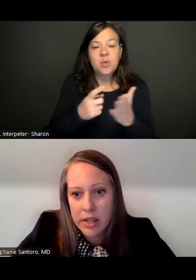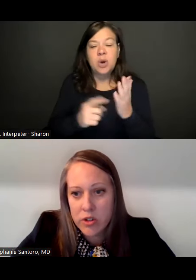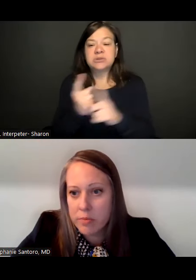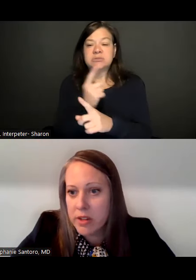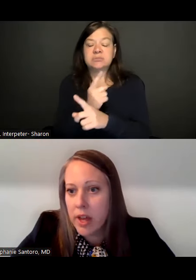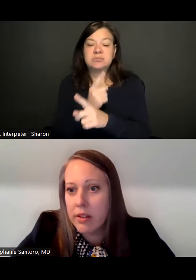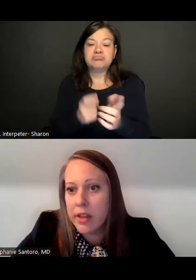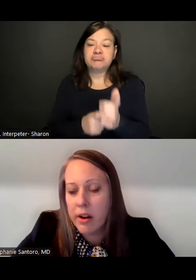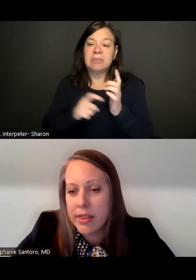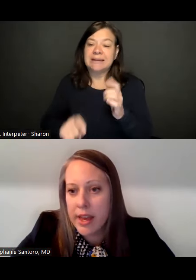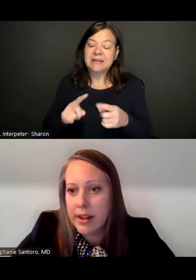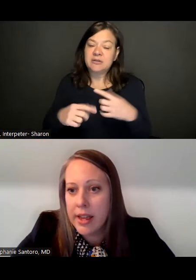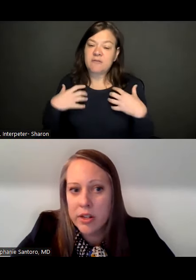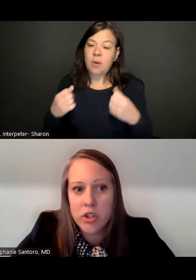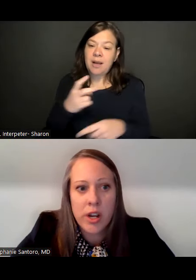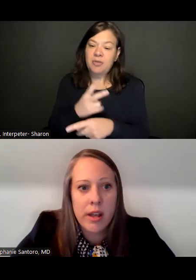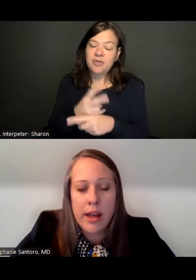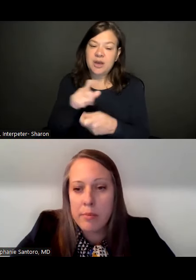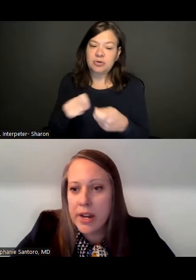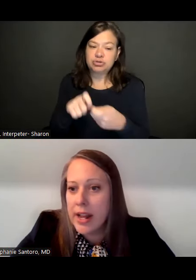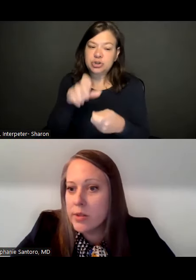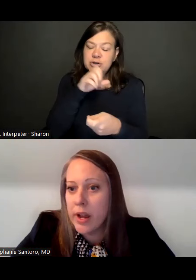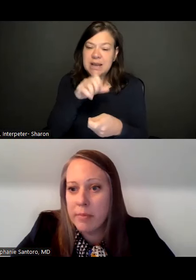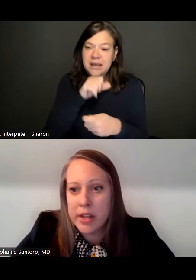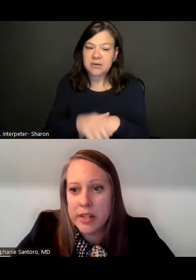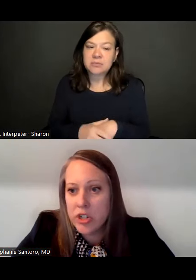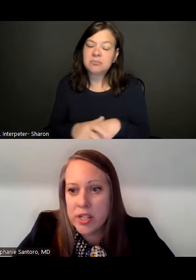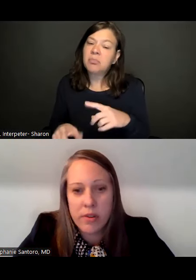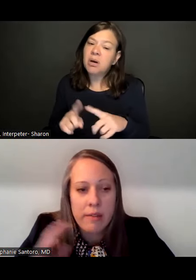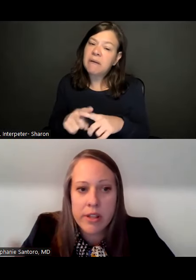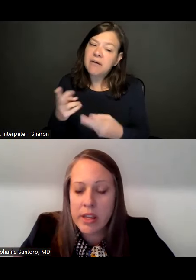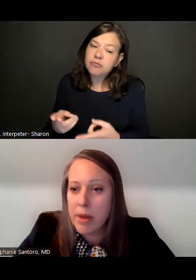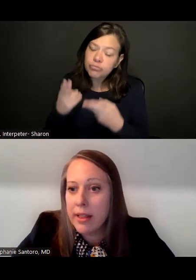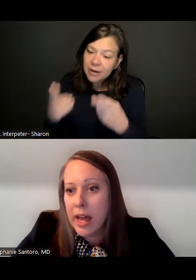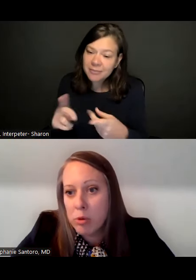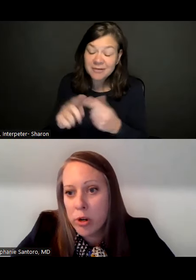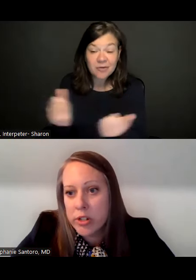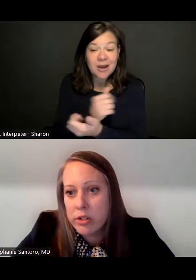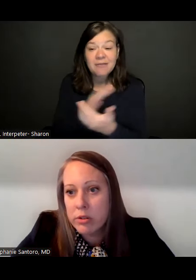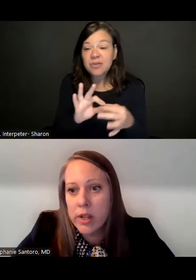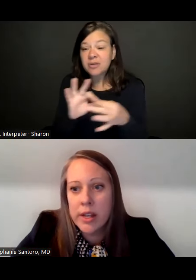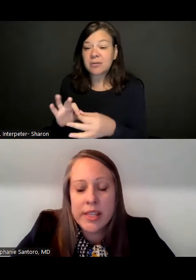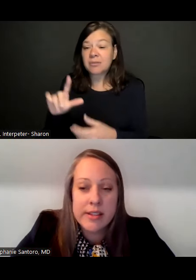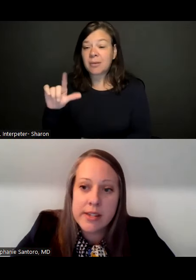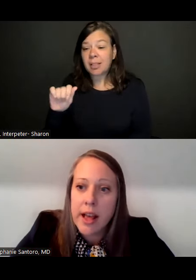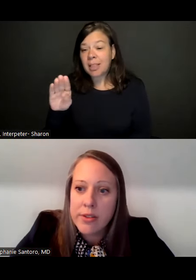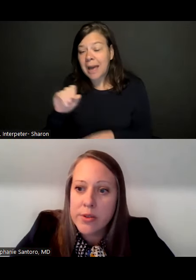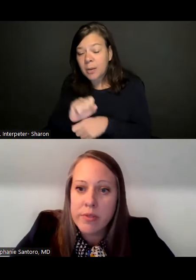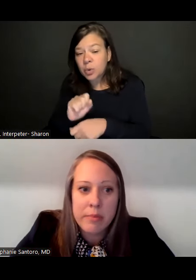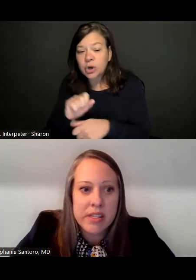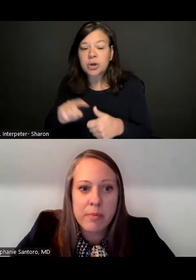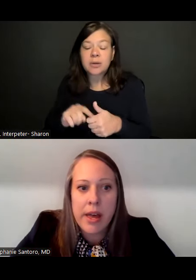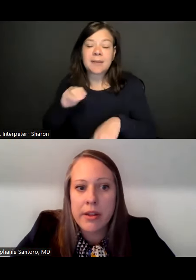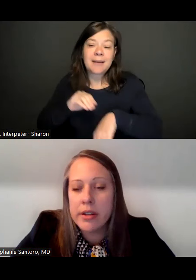needed in terms of healthcare at that age. But it has recommendations for everything about lab work to do, things to